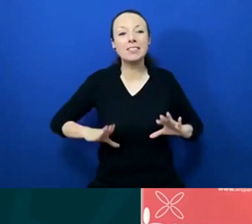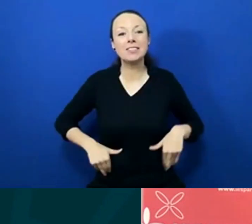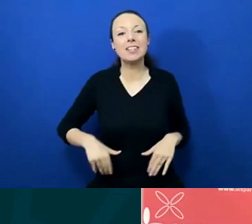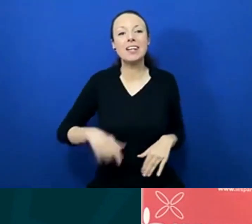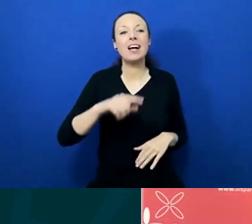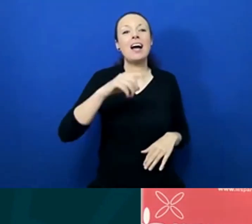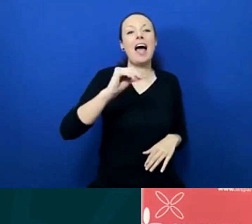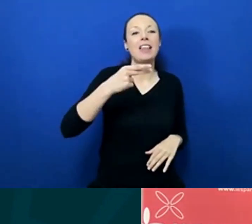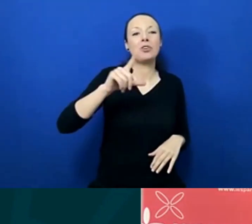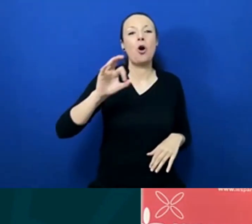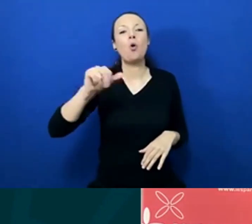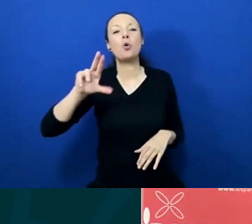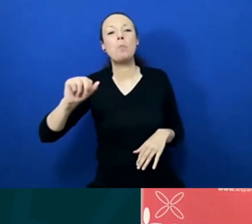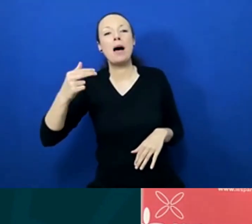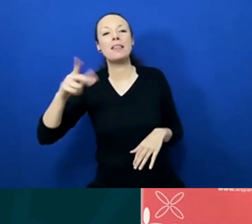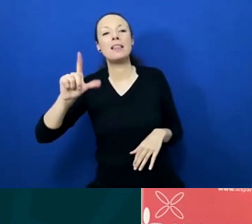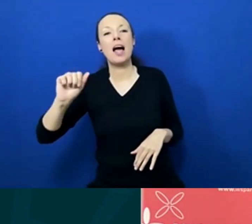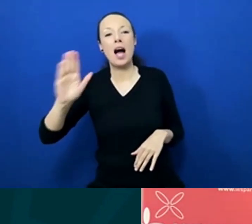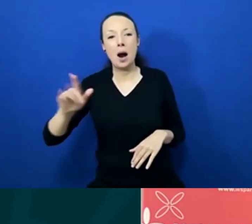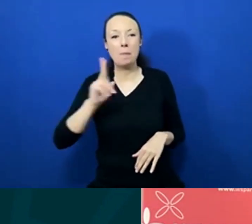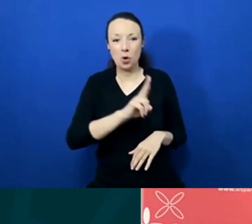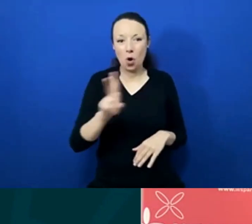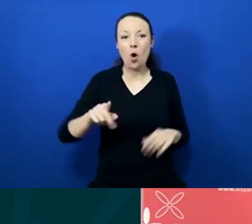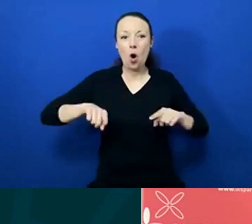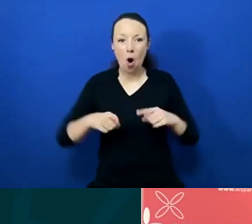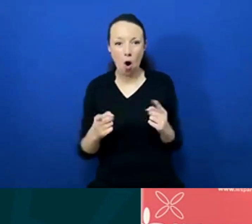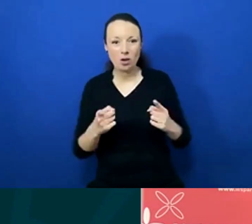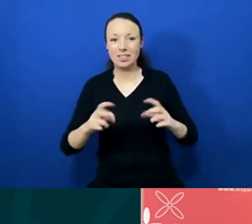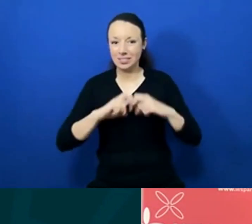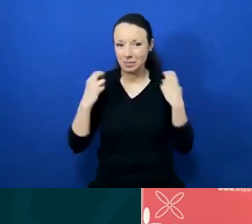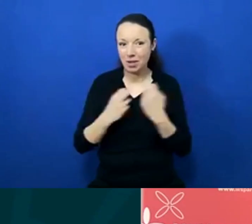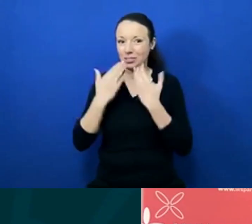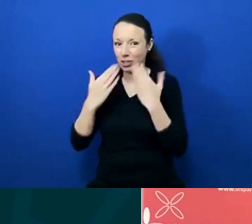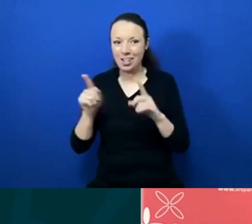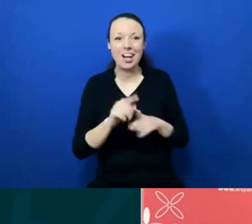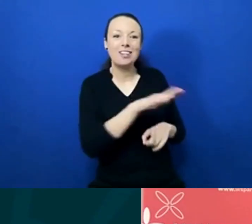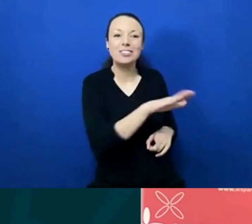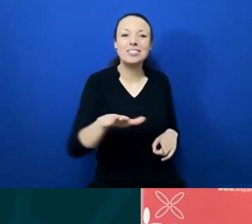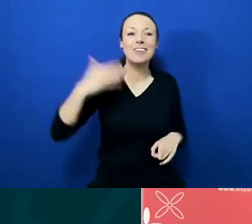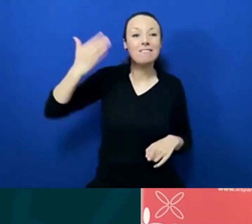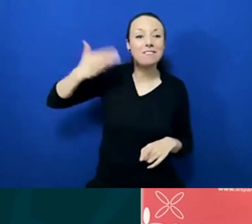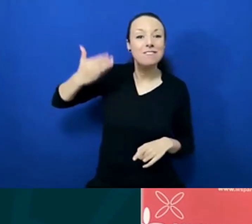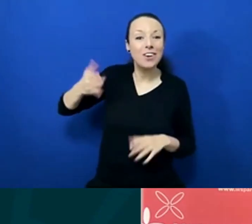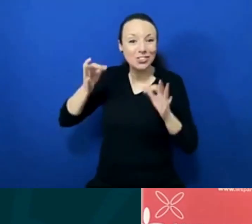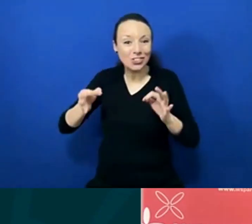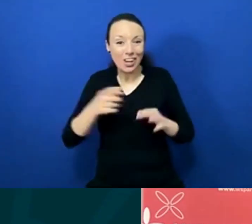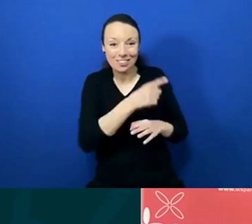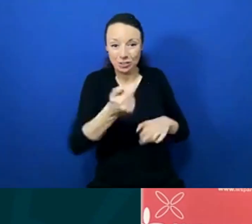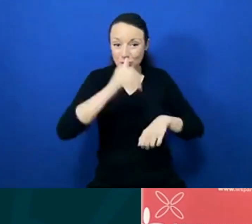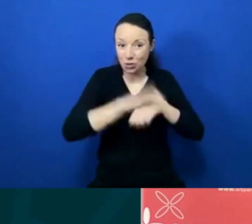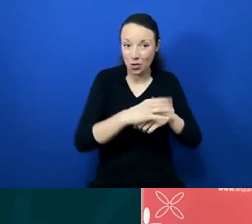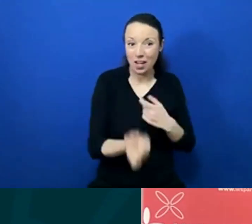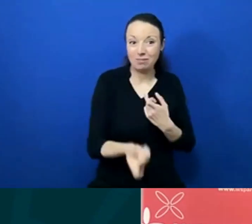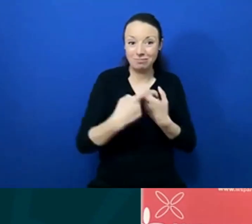thank our Swiss partners, Enco Urbaplan, that helped us to provide the materials for the seminar, all the